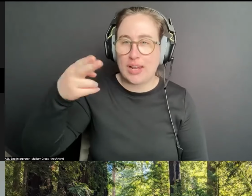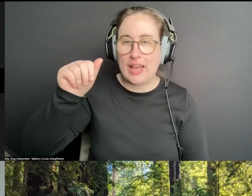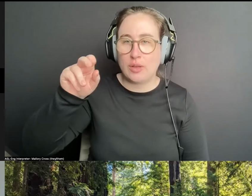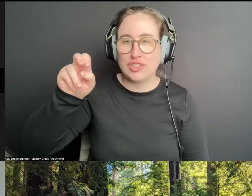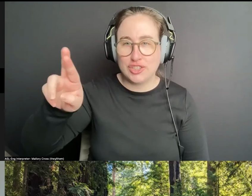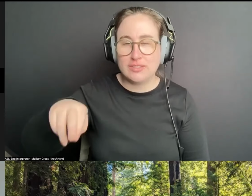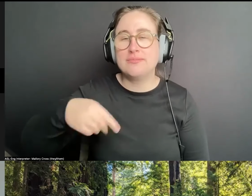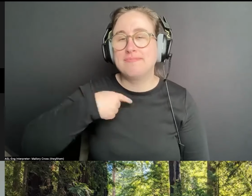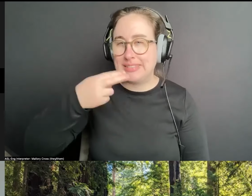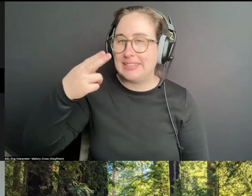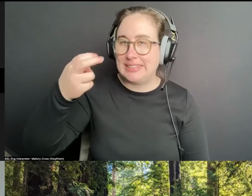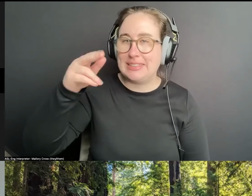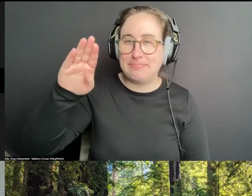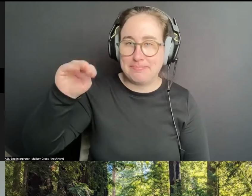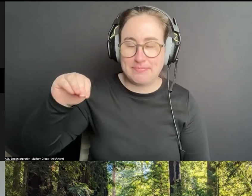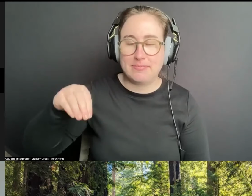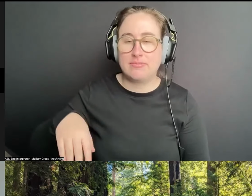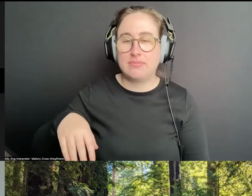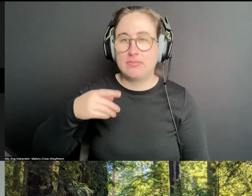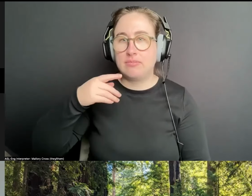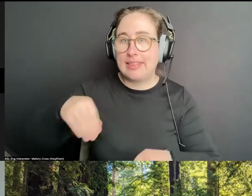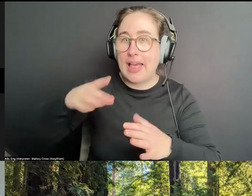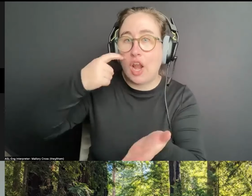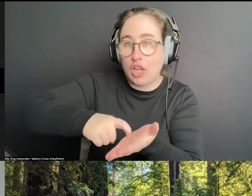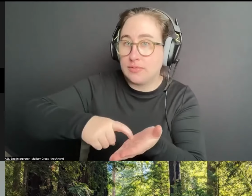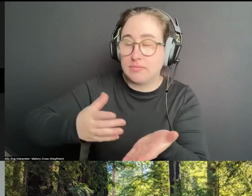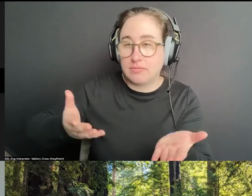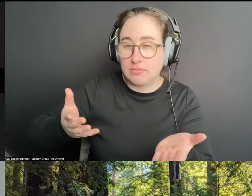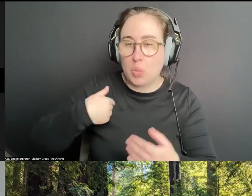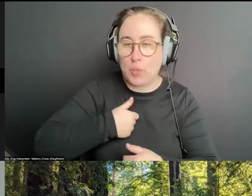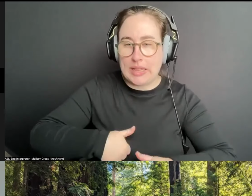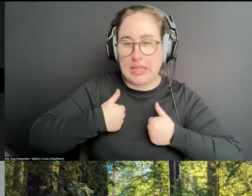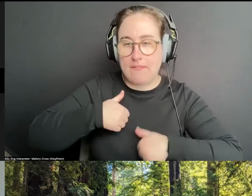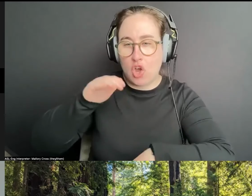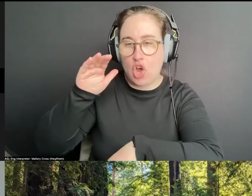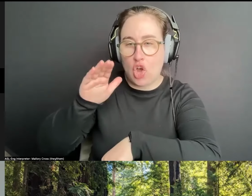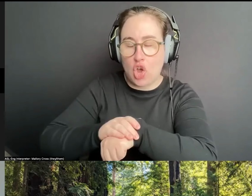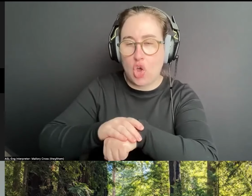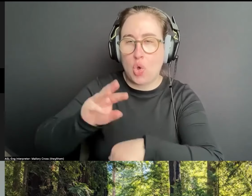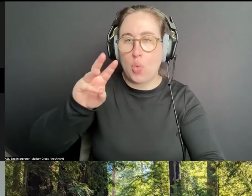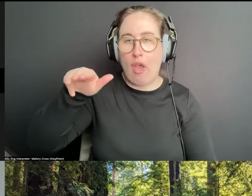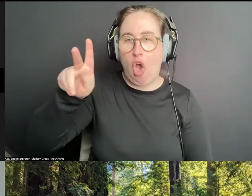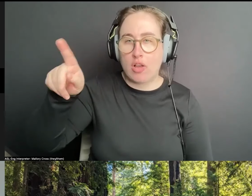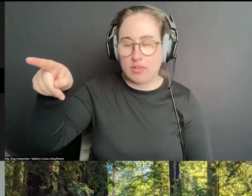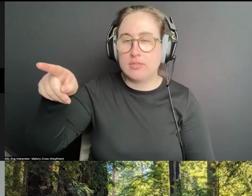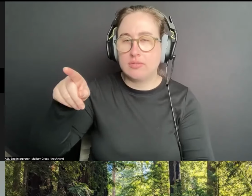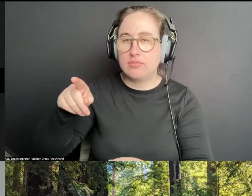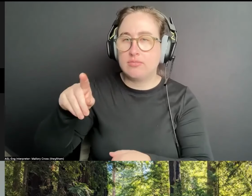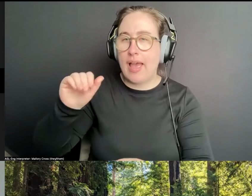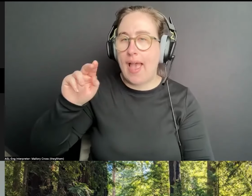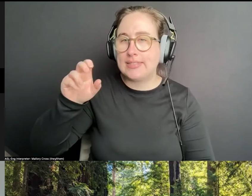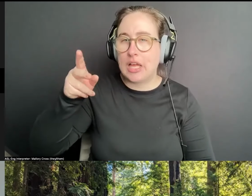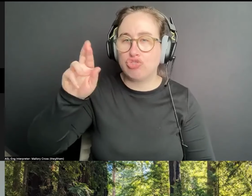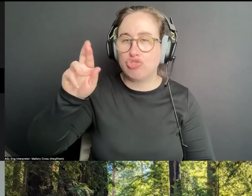Pronouns are he, him. Land acknowledgement is we live on the Wiat ancestral lands.